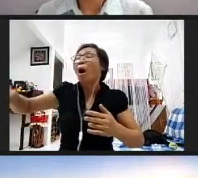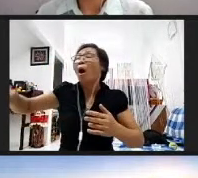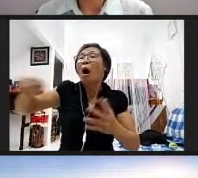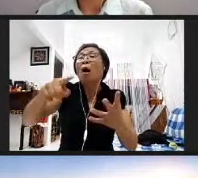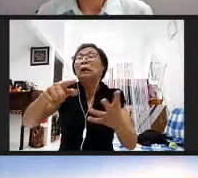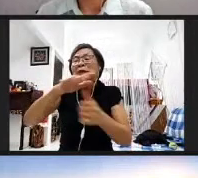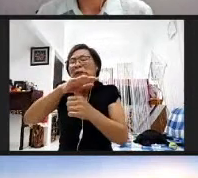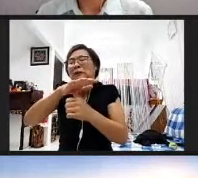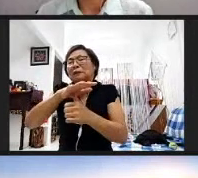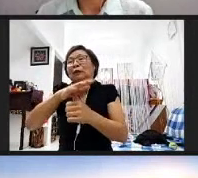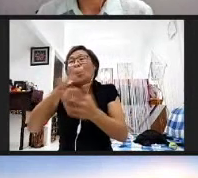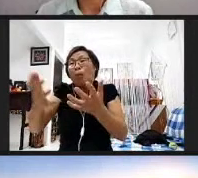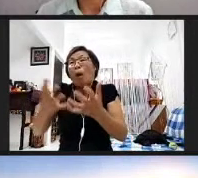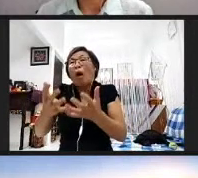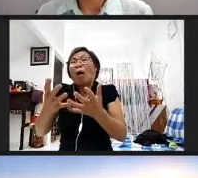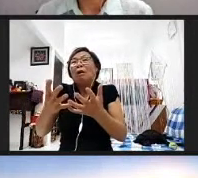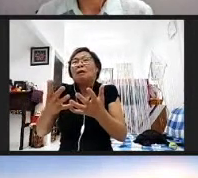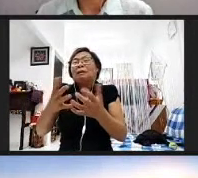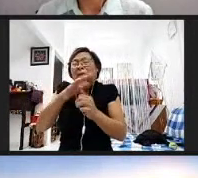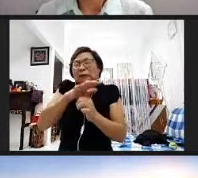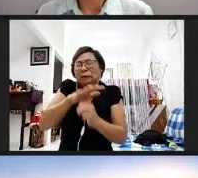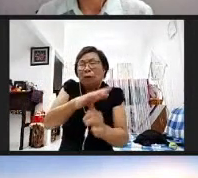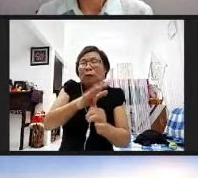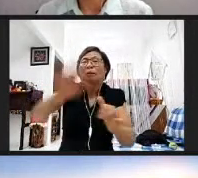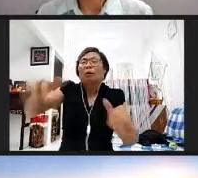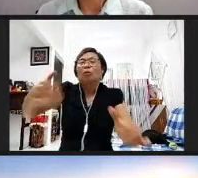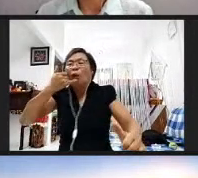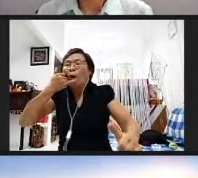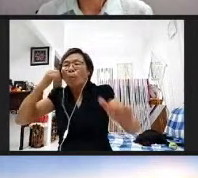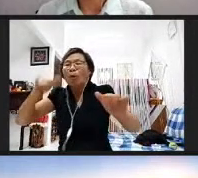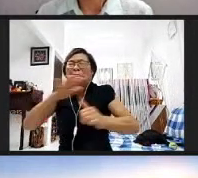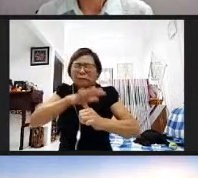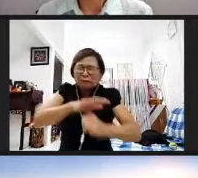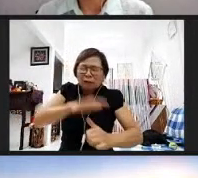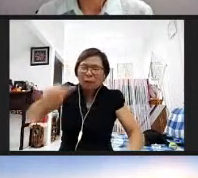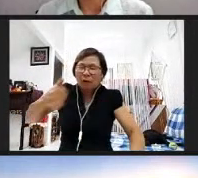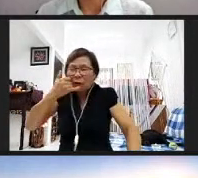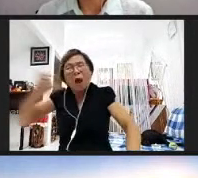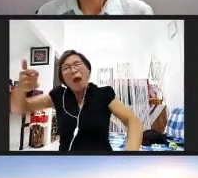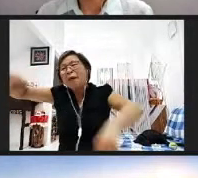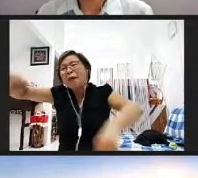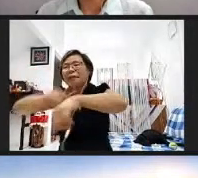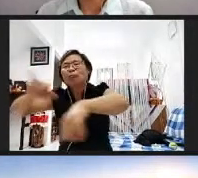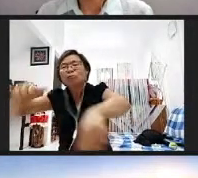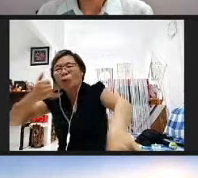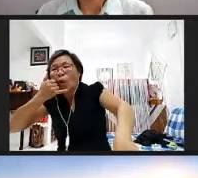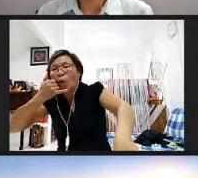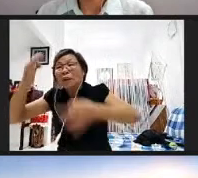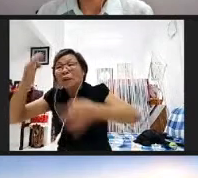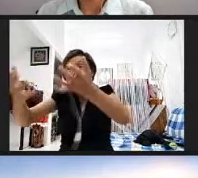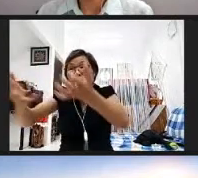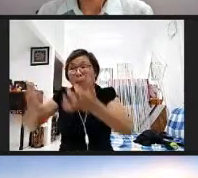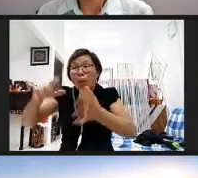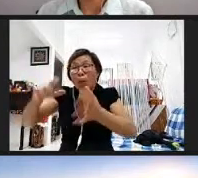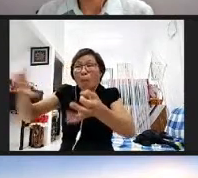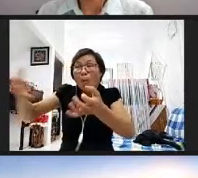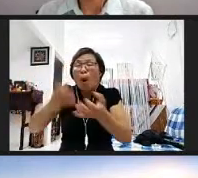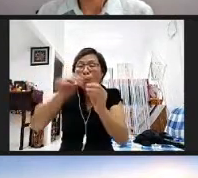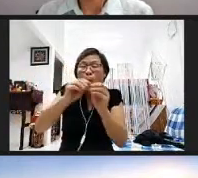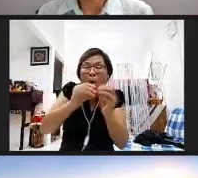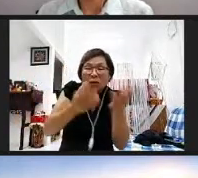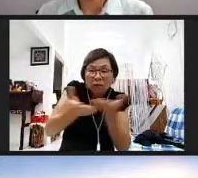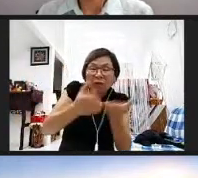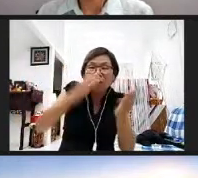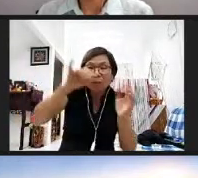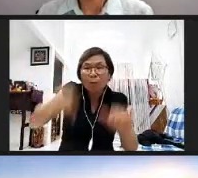actually call a counseling hotline. They can call the counseling hotline anytime. And if they need more services, they actually